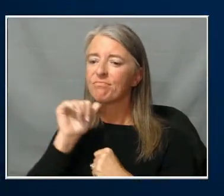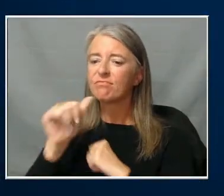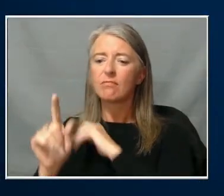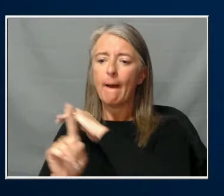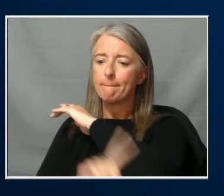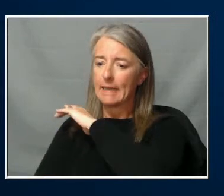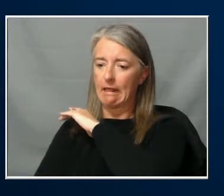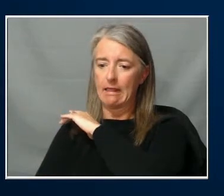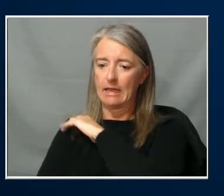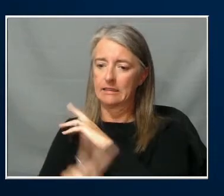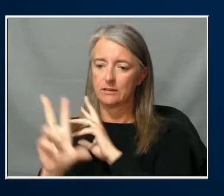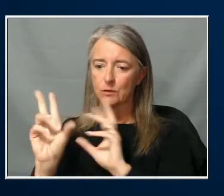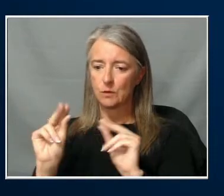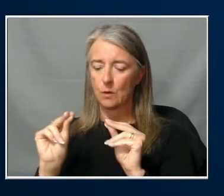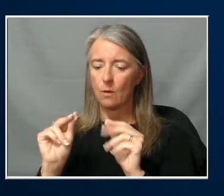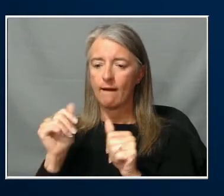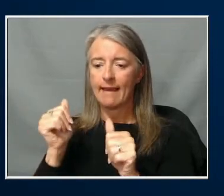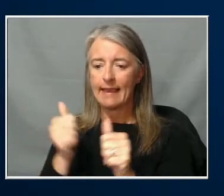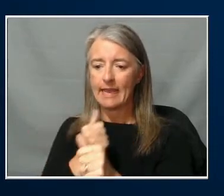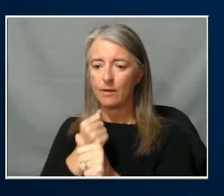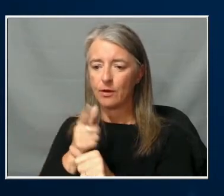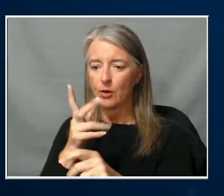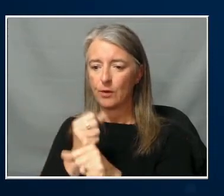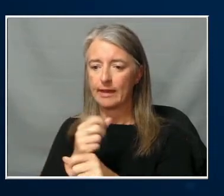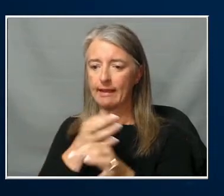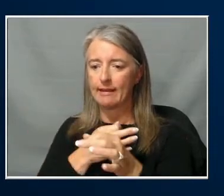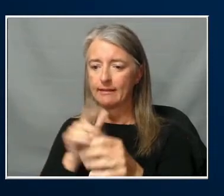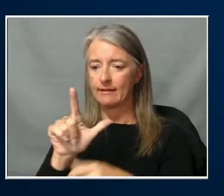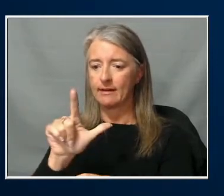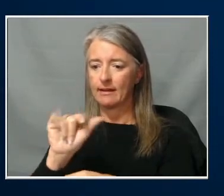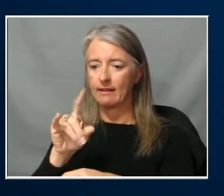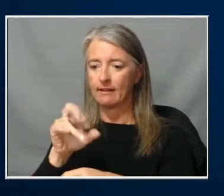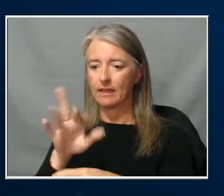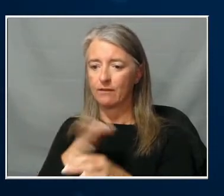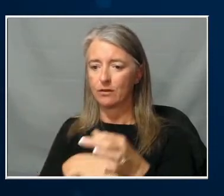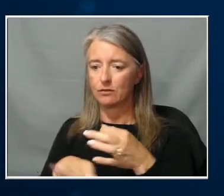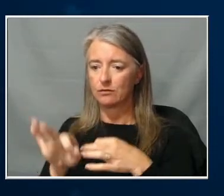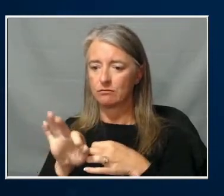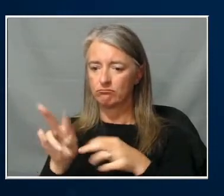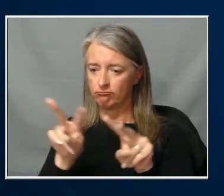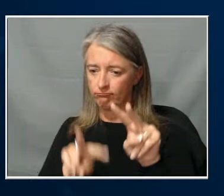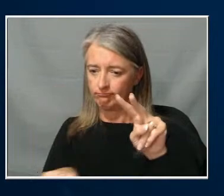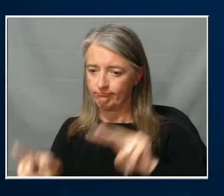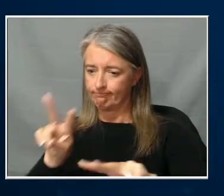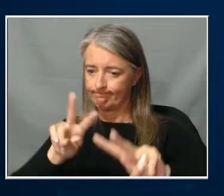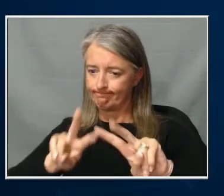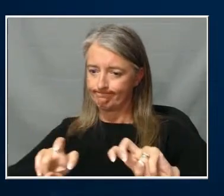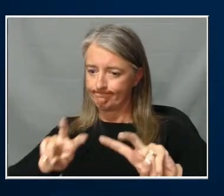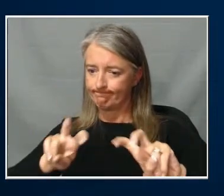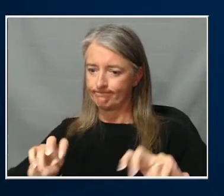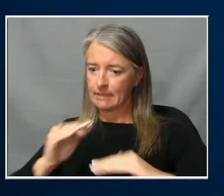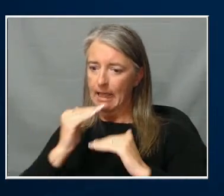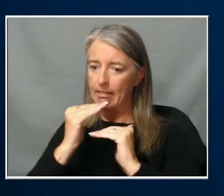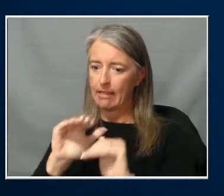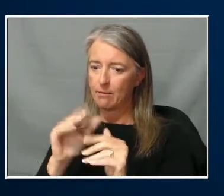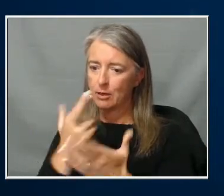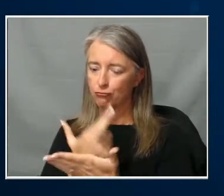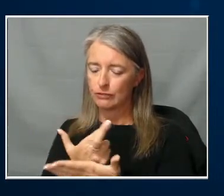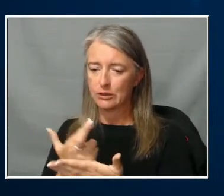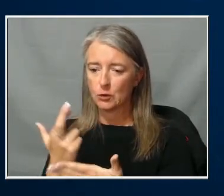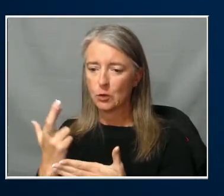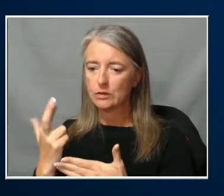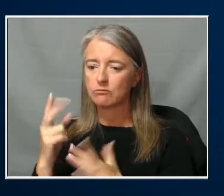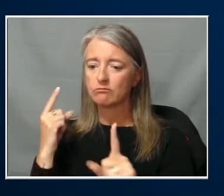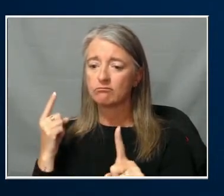everyone who gets a liver transplant gets scrutinized pretty carefully, just because it's such a limited resource. And the goal is